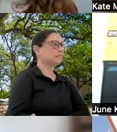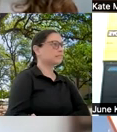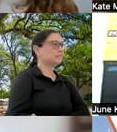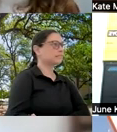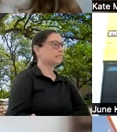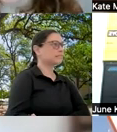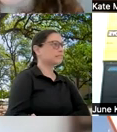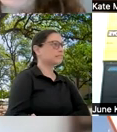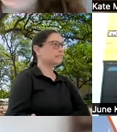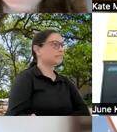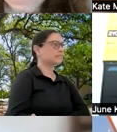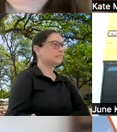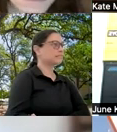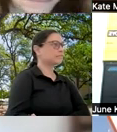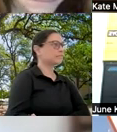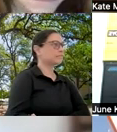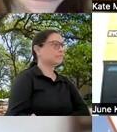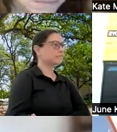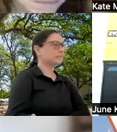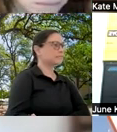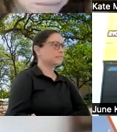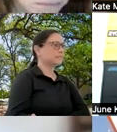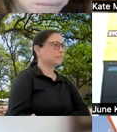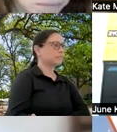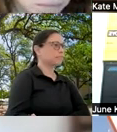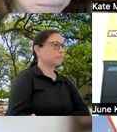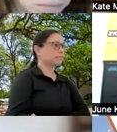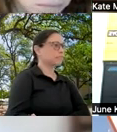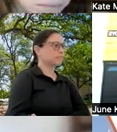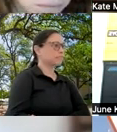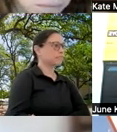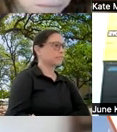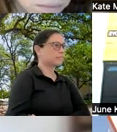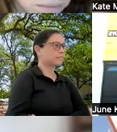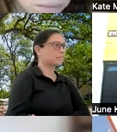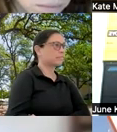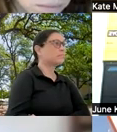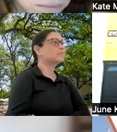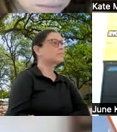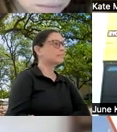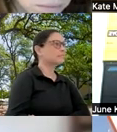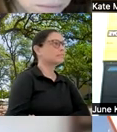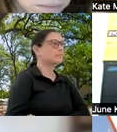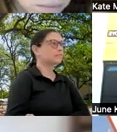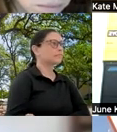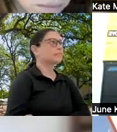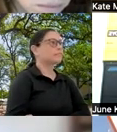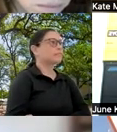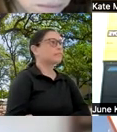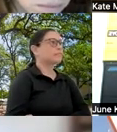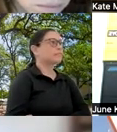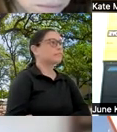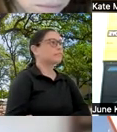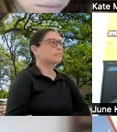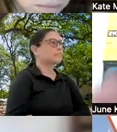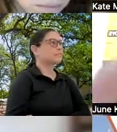connections about the workforce, qualified workforce. Even it may be said differently, but that's what it means. Someone who can nurture